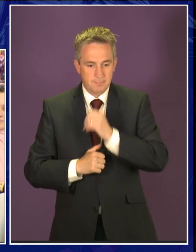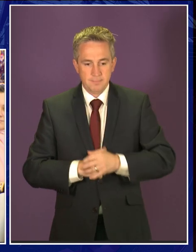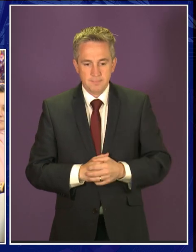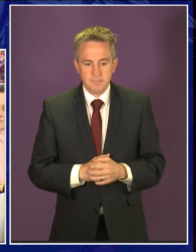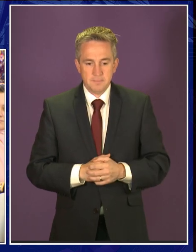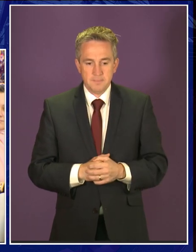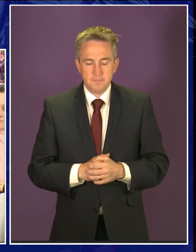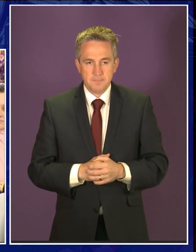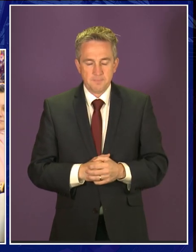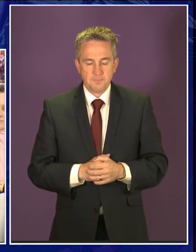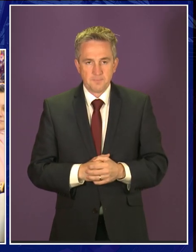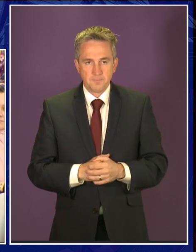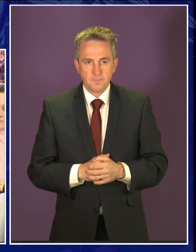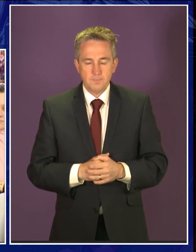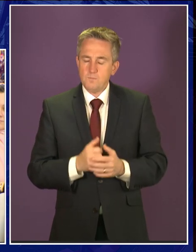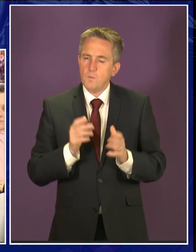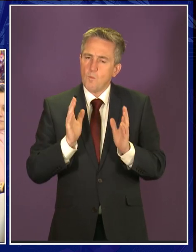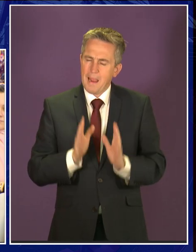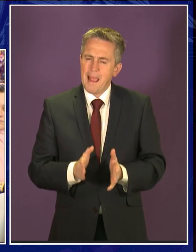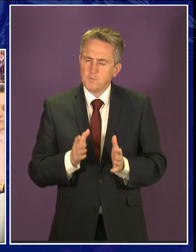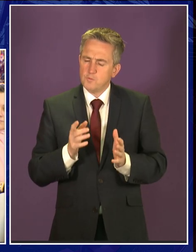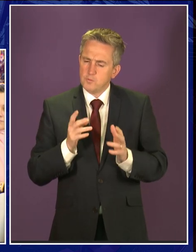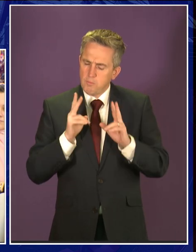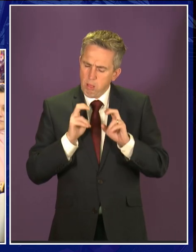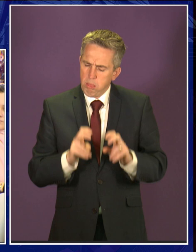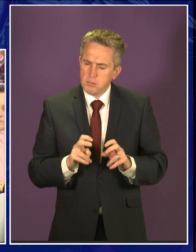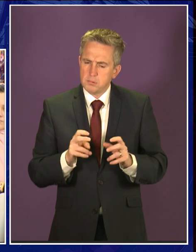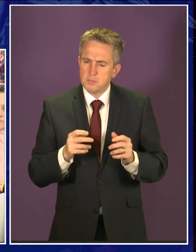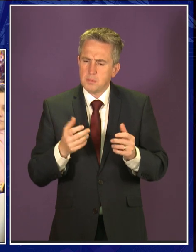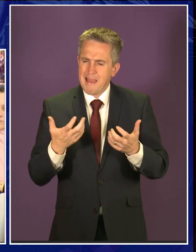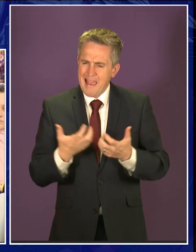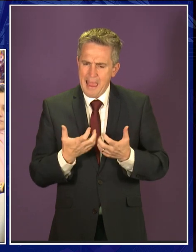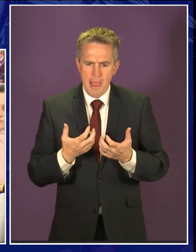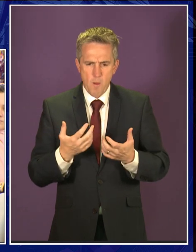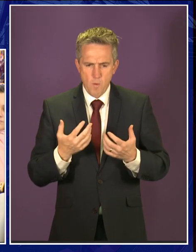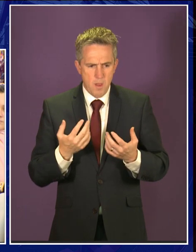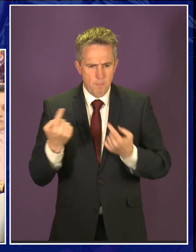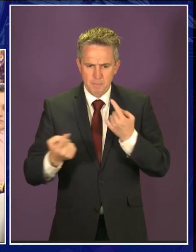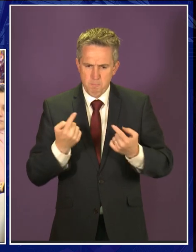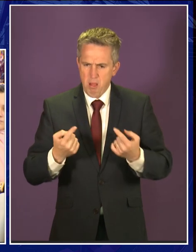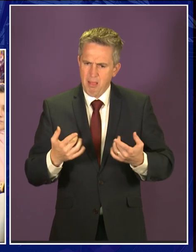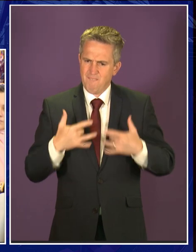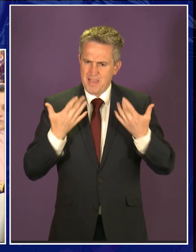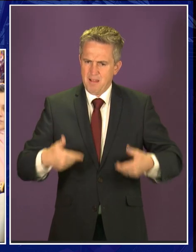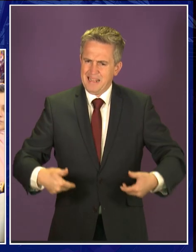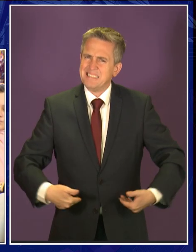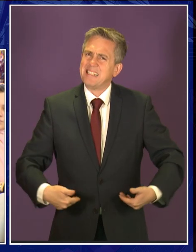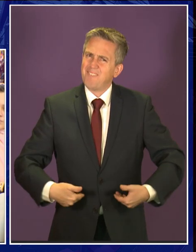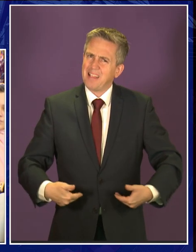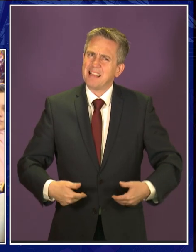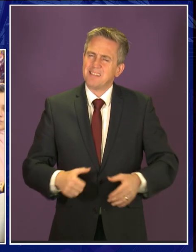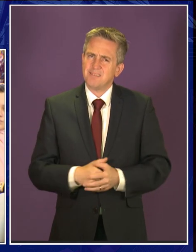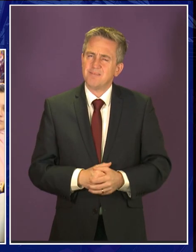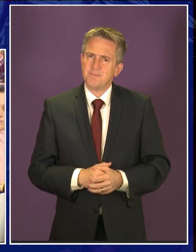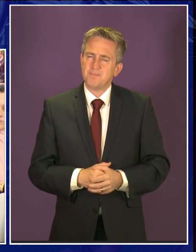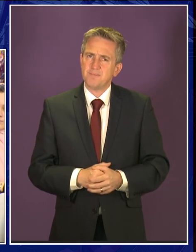quantifying things like this, we really need to hone in on how we instinctively feel. We need to bridge that gap between taking